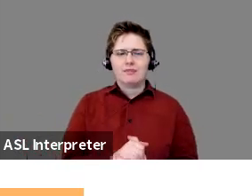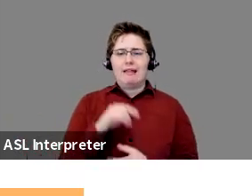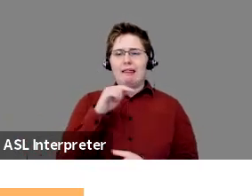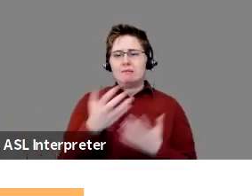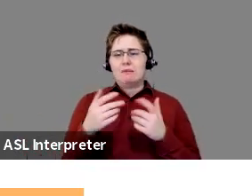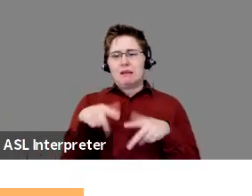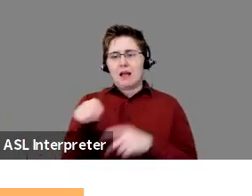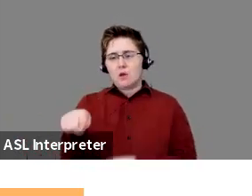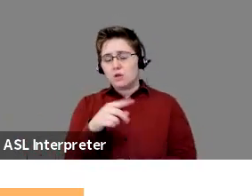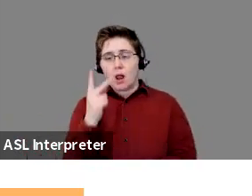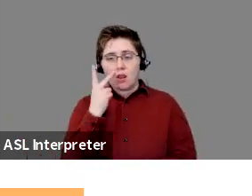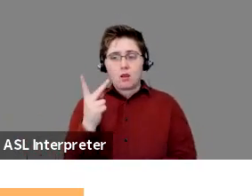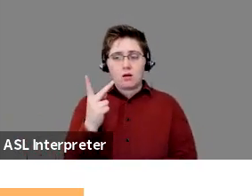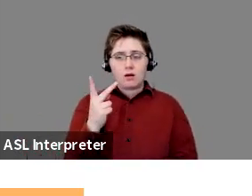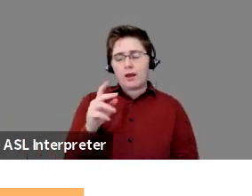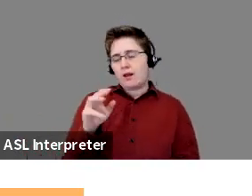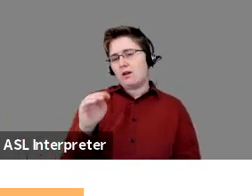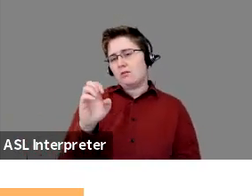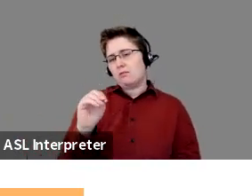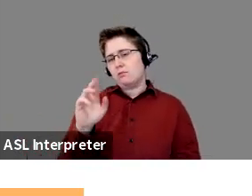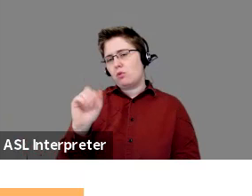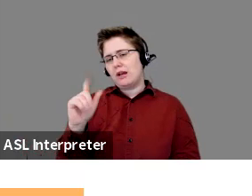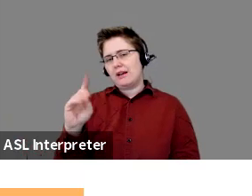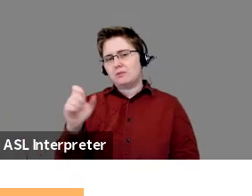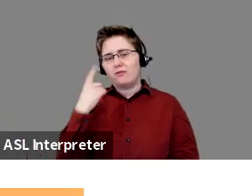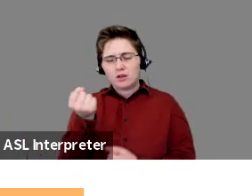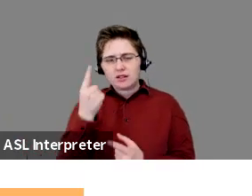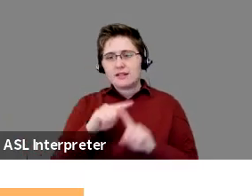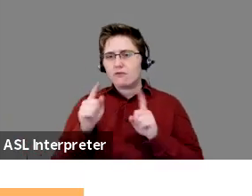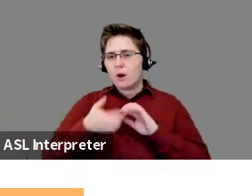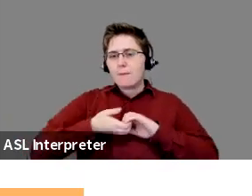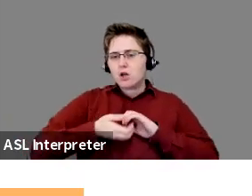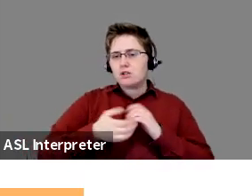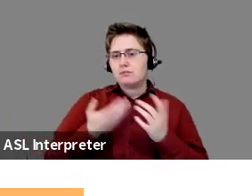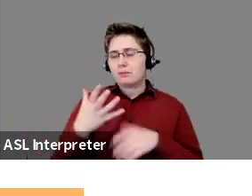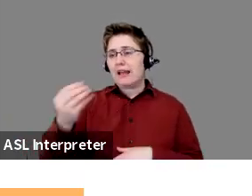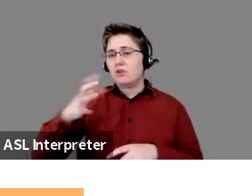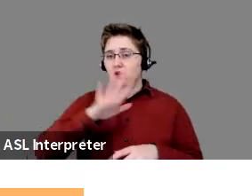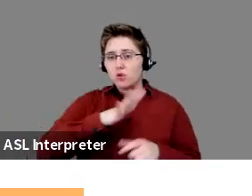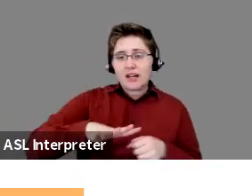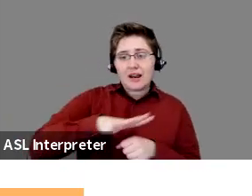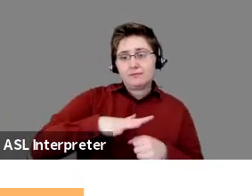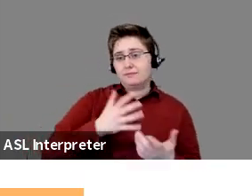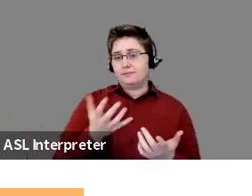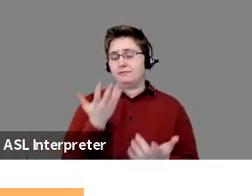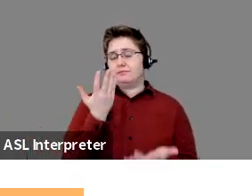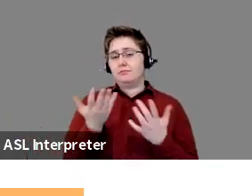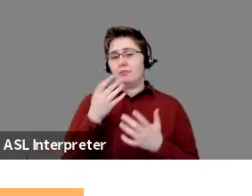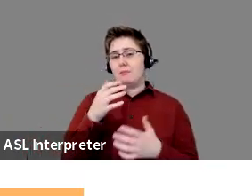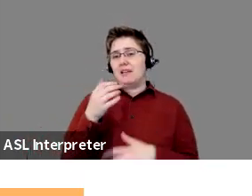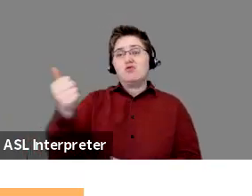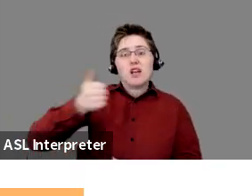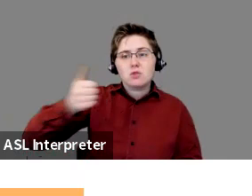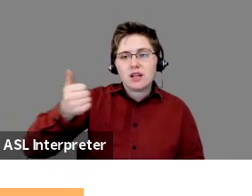you to start looking at memorandums of understanding, different partnerships, maybe going outside of your jurisdiction. This might be something like